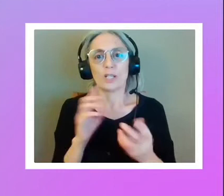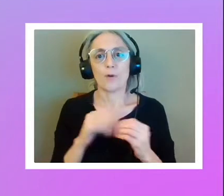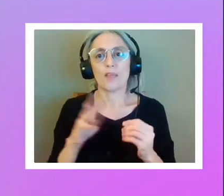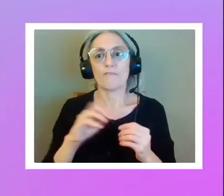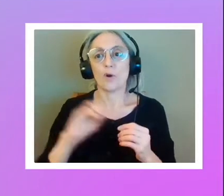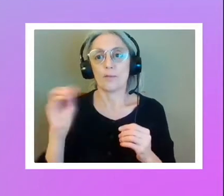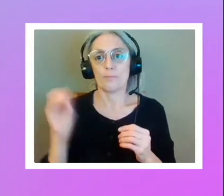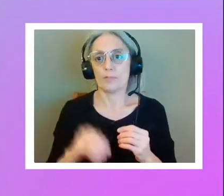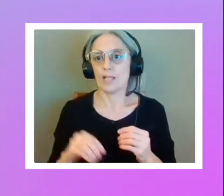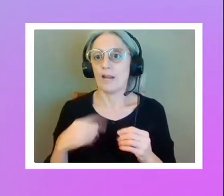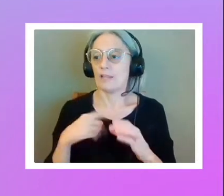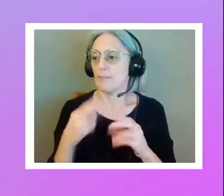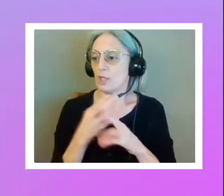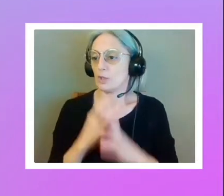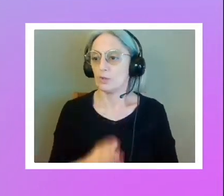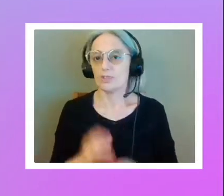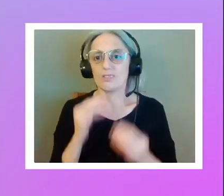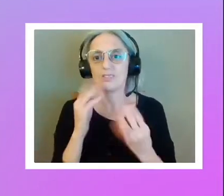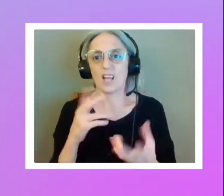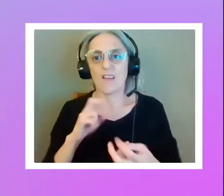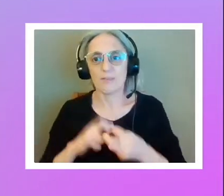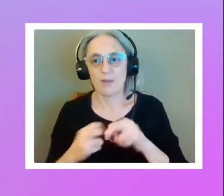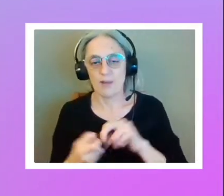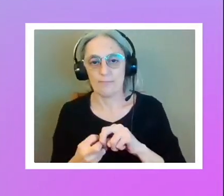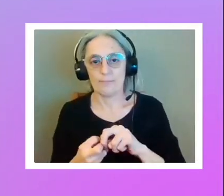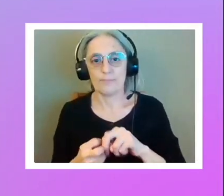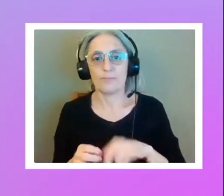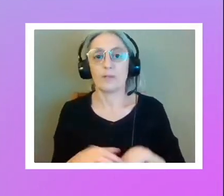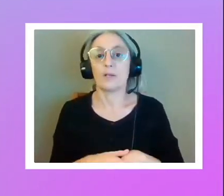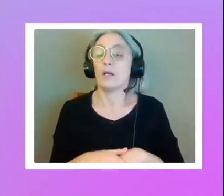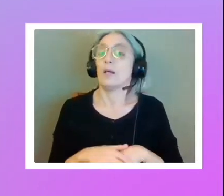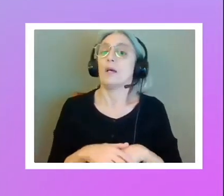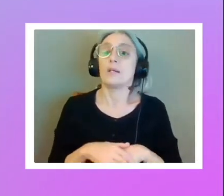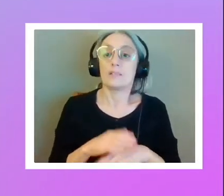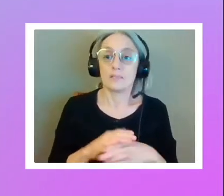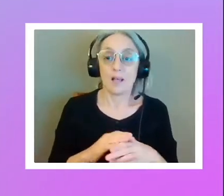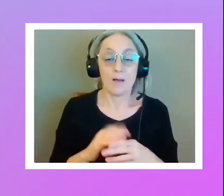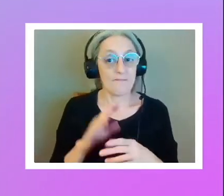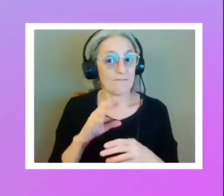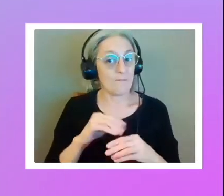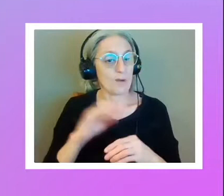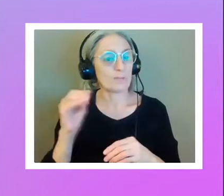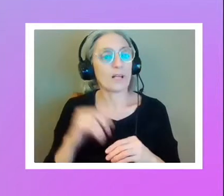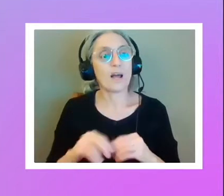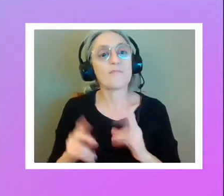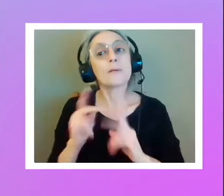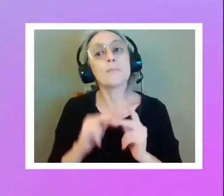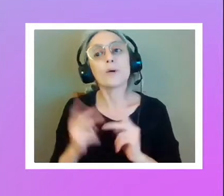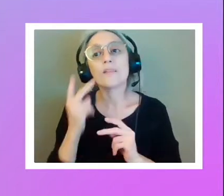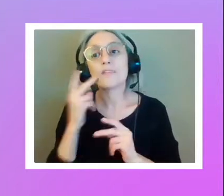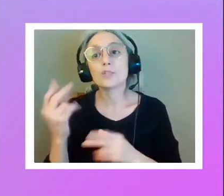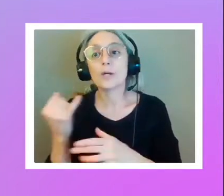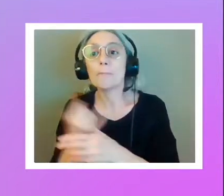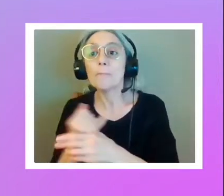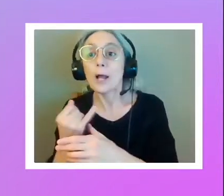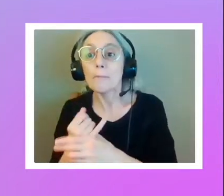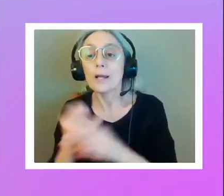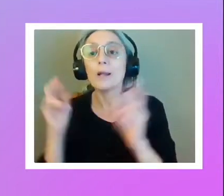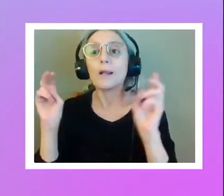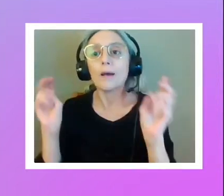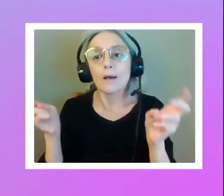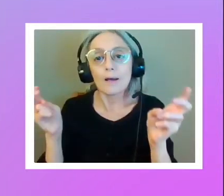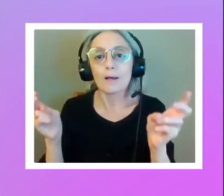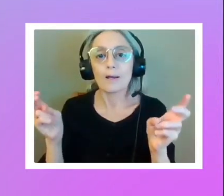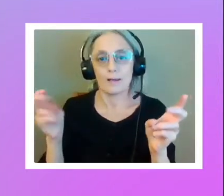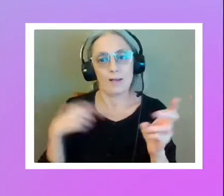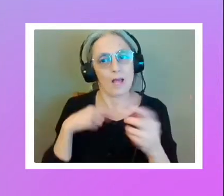having issues. More than 40% of visibly impaired email users report having issues with their emails,